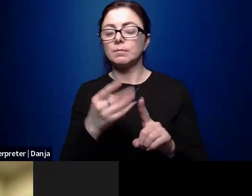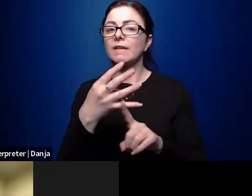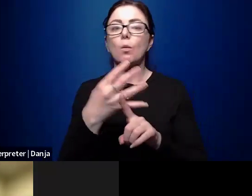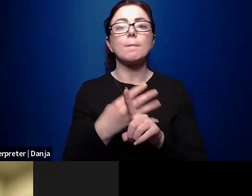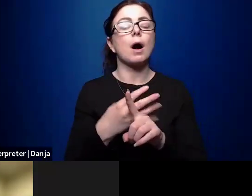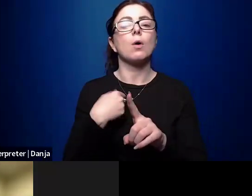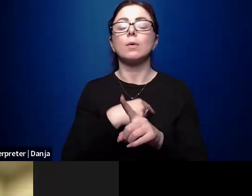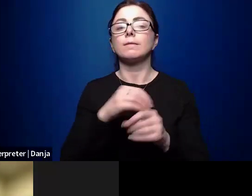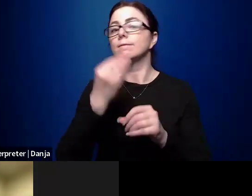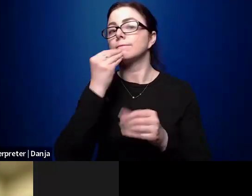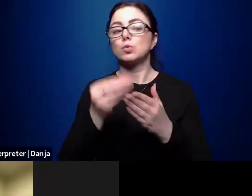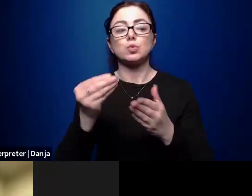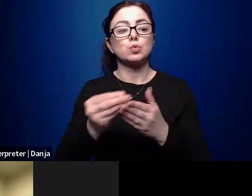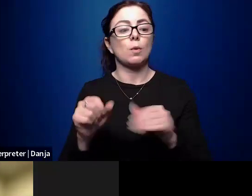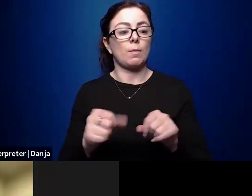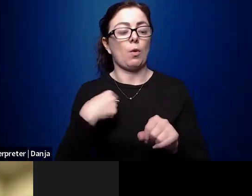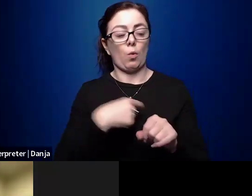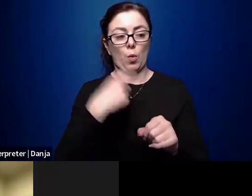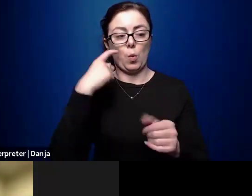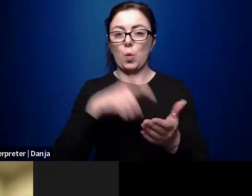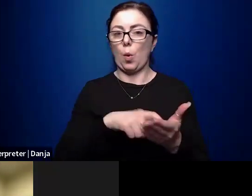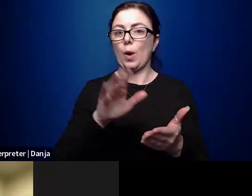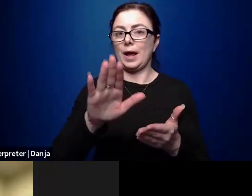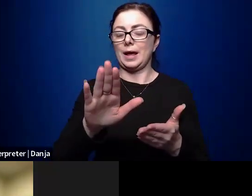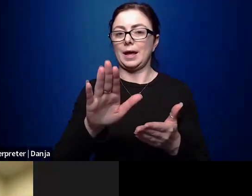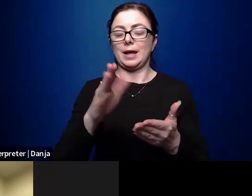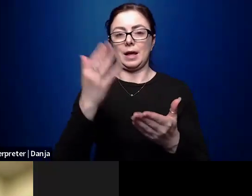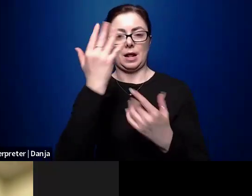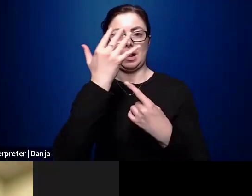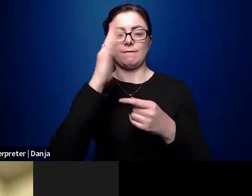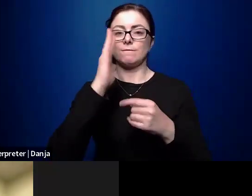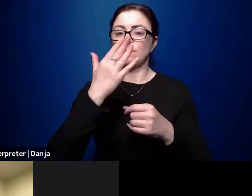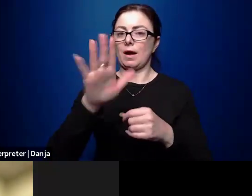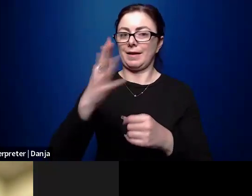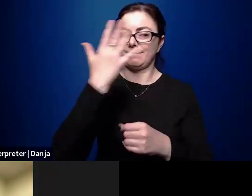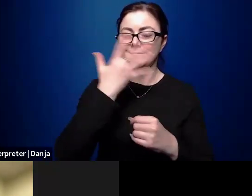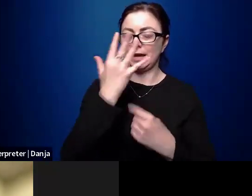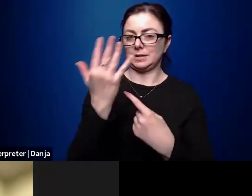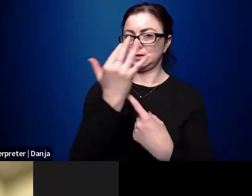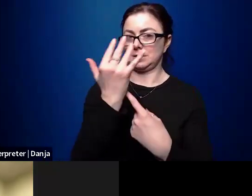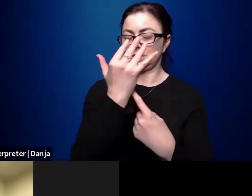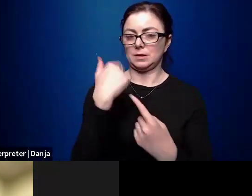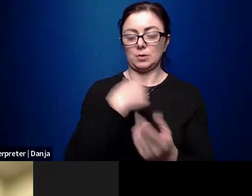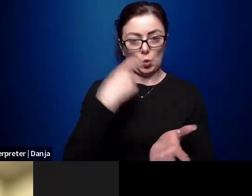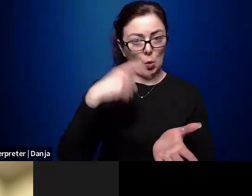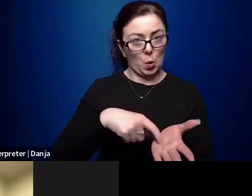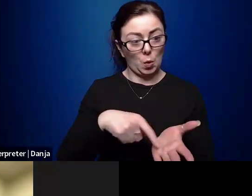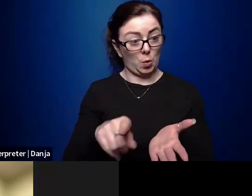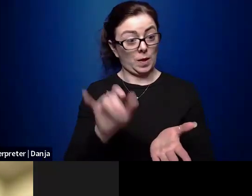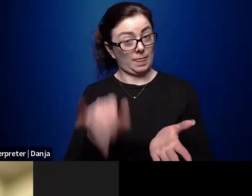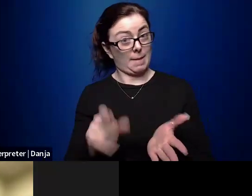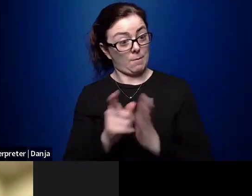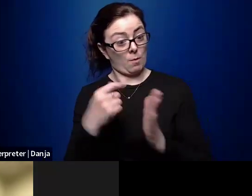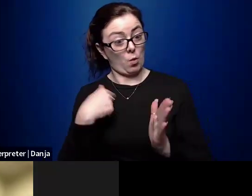store, we noticed him wiggling his hands in front of his face. It was at that moment we realized that the transplant